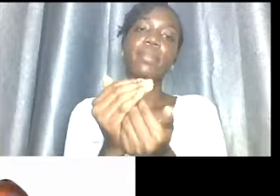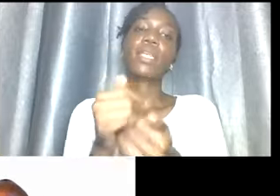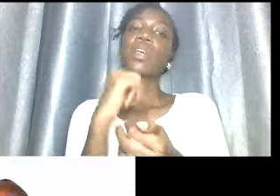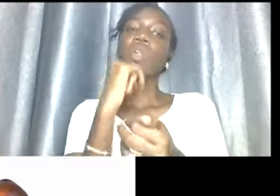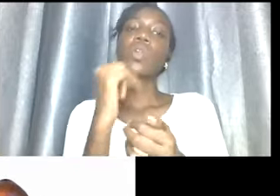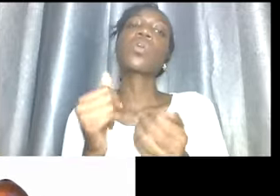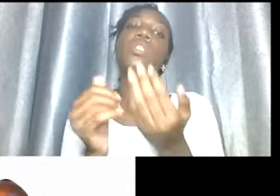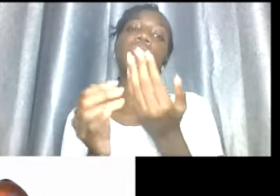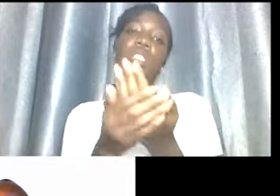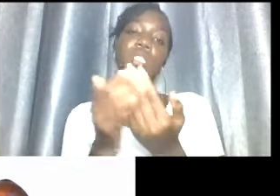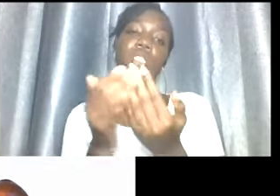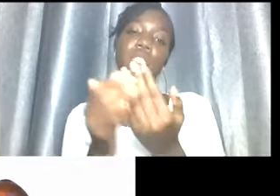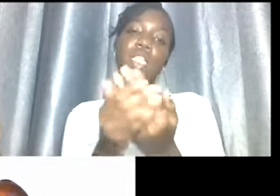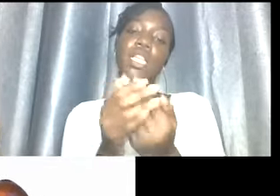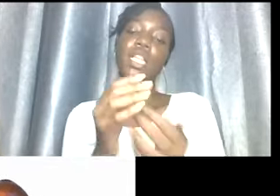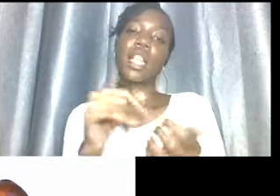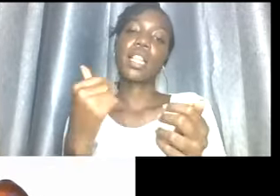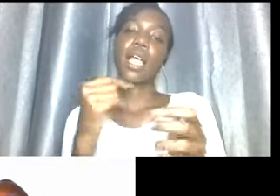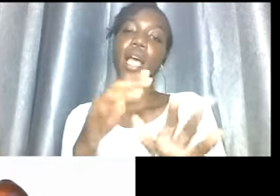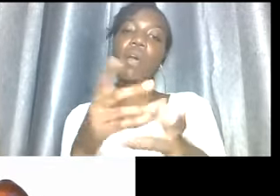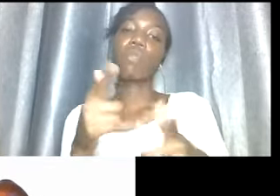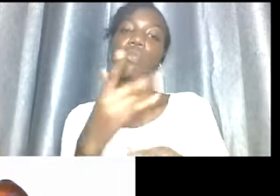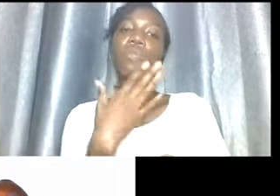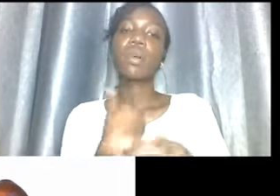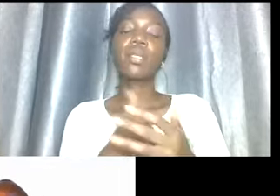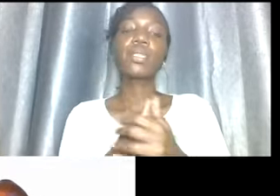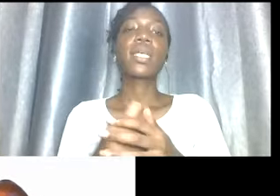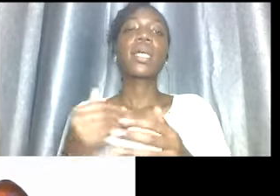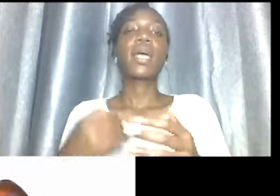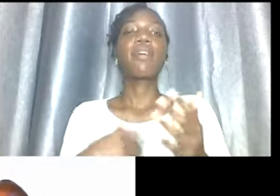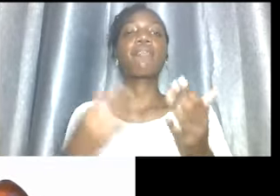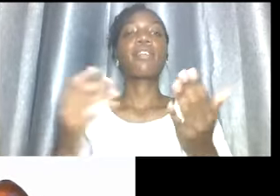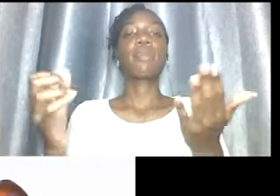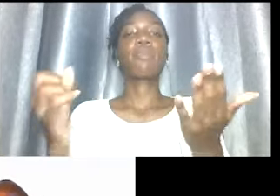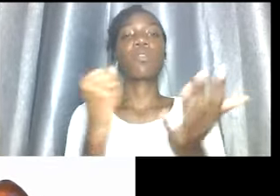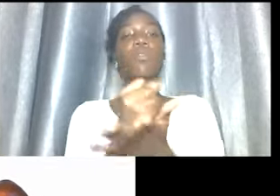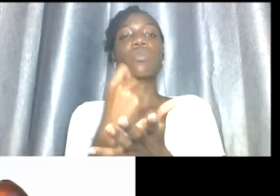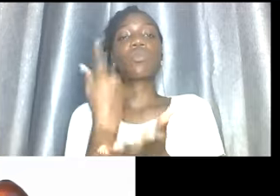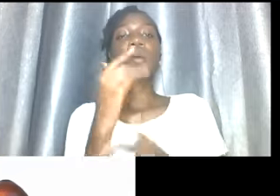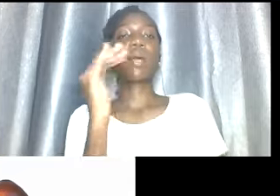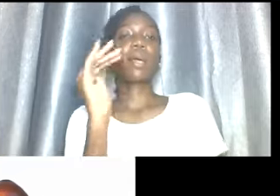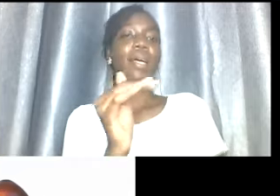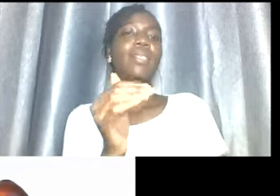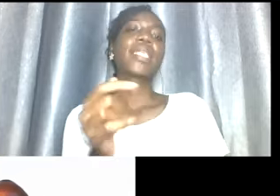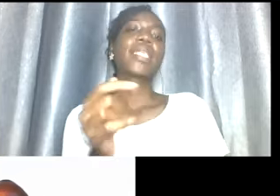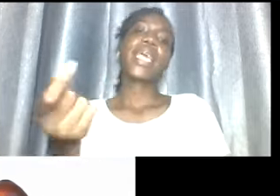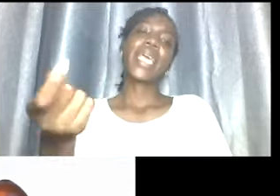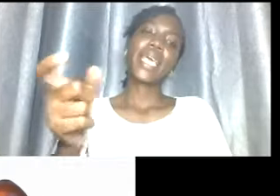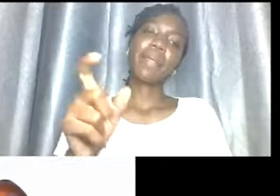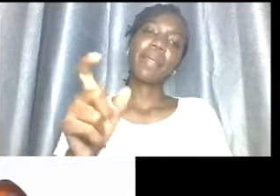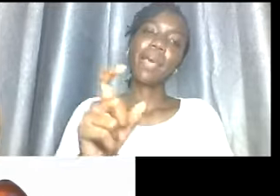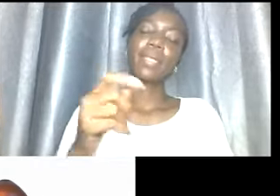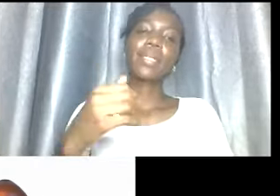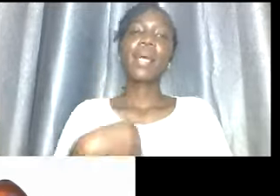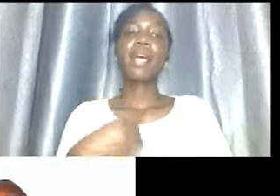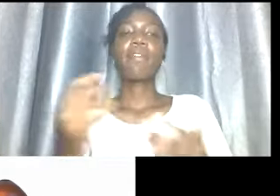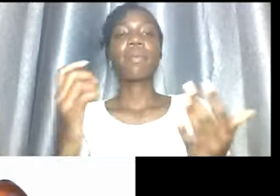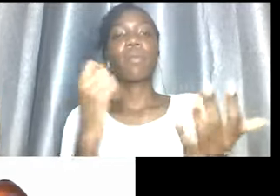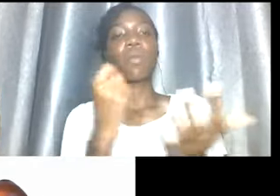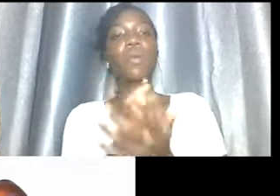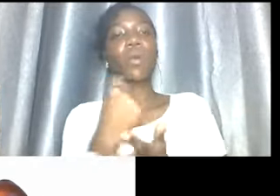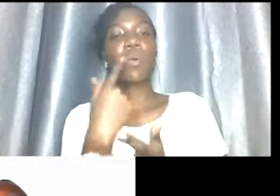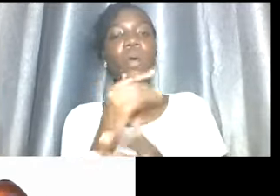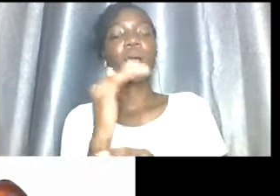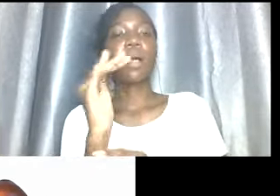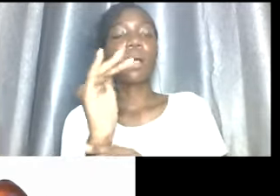treated. We have employees who are asking for increments. We have employees who are asking for